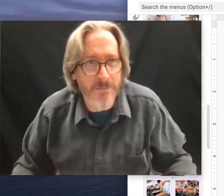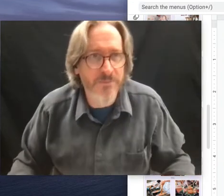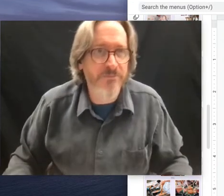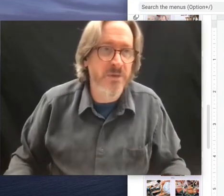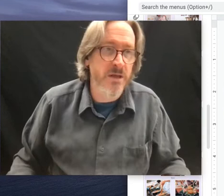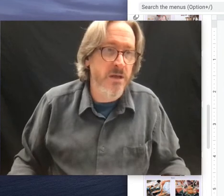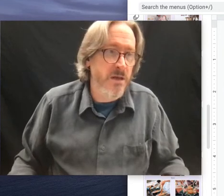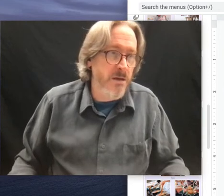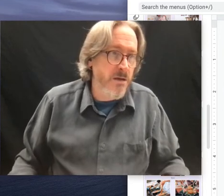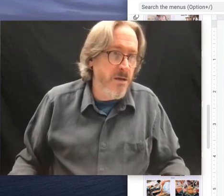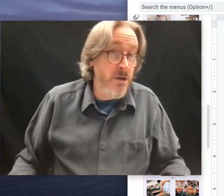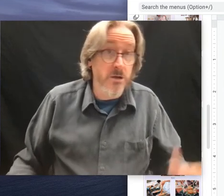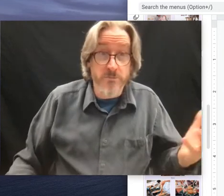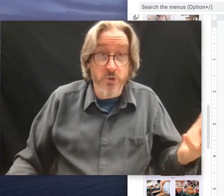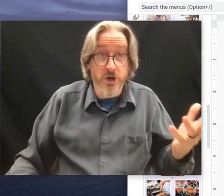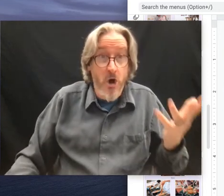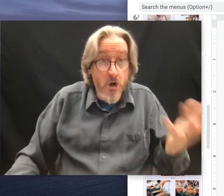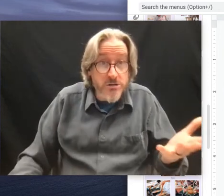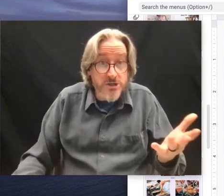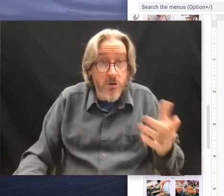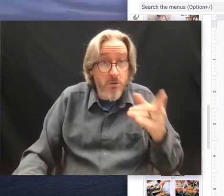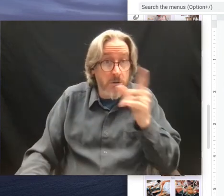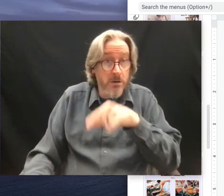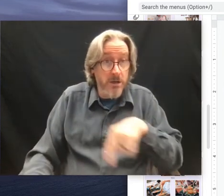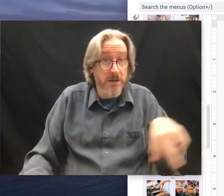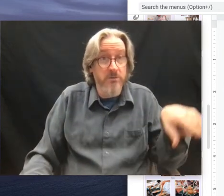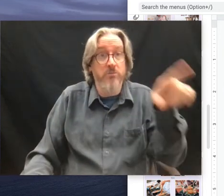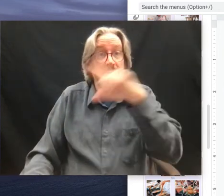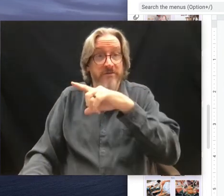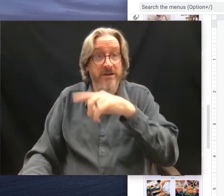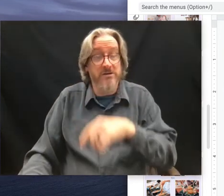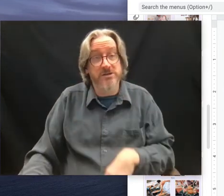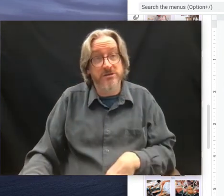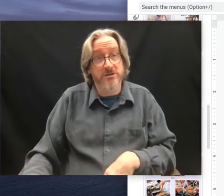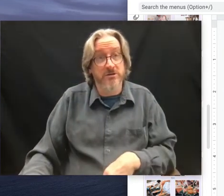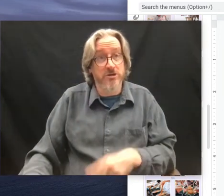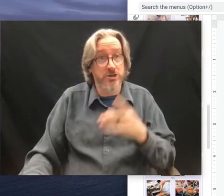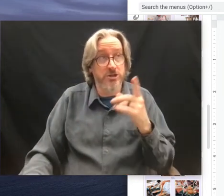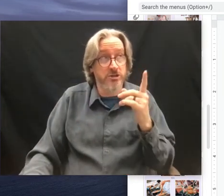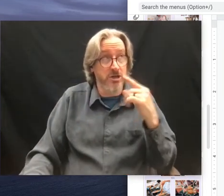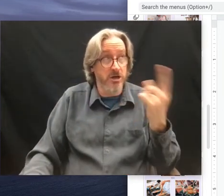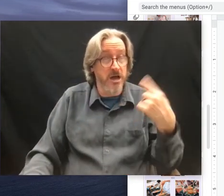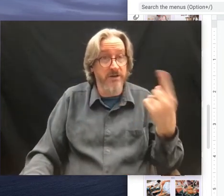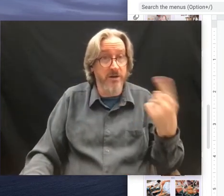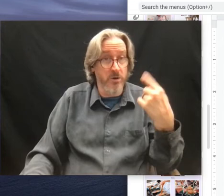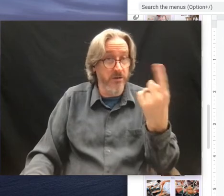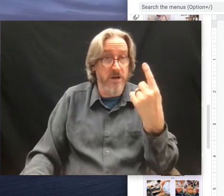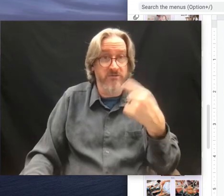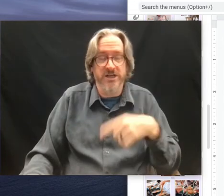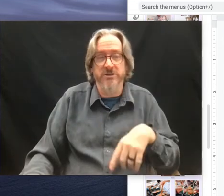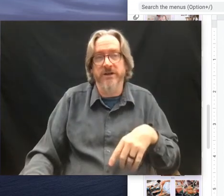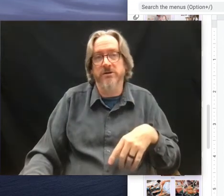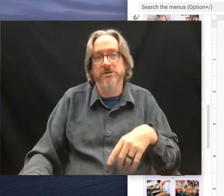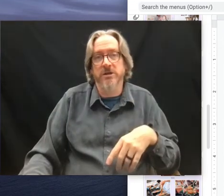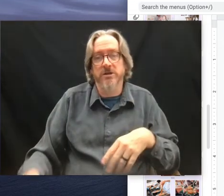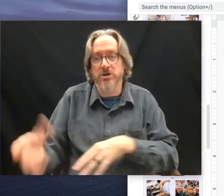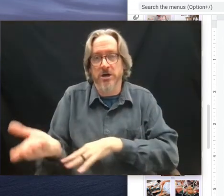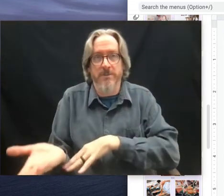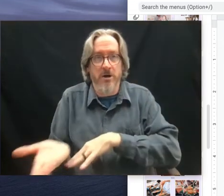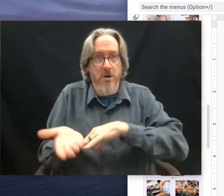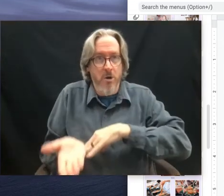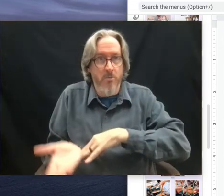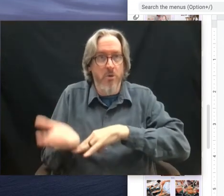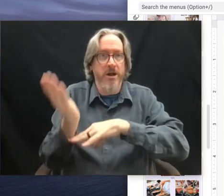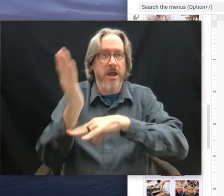could set it up. You can also, in one of the videos, in one of the conversation videos,